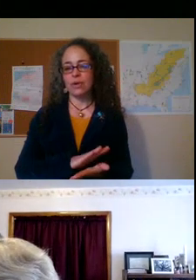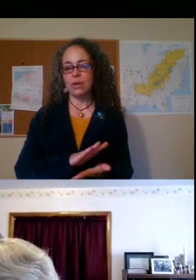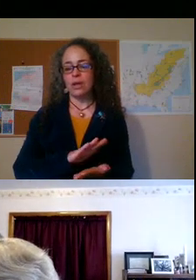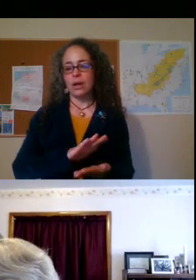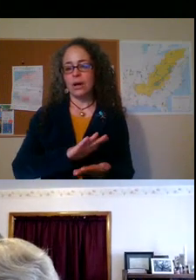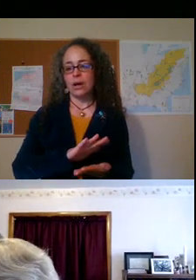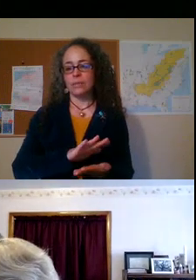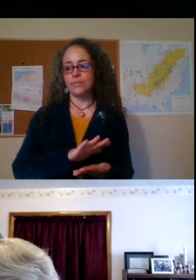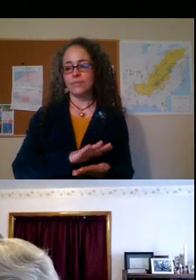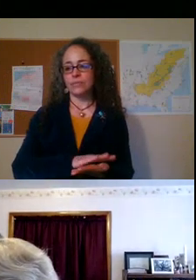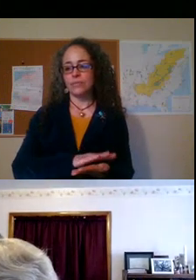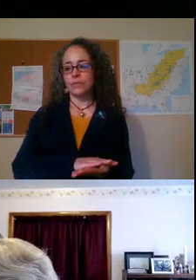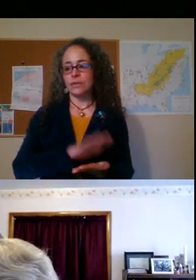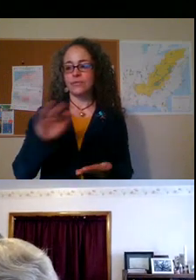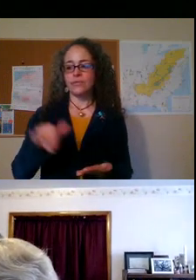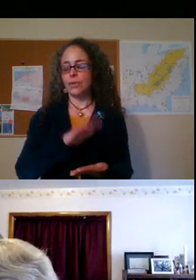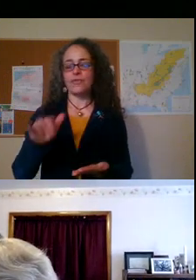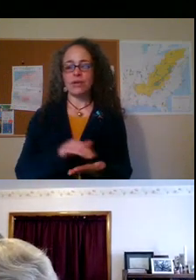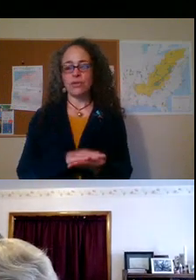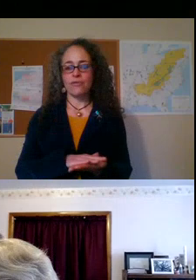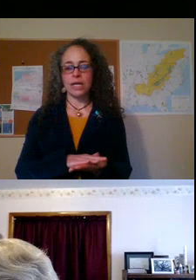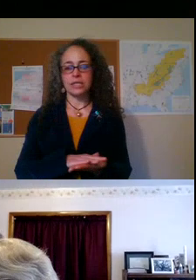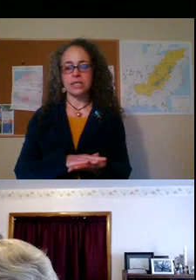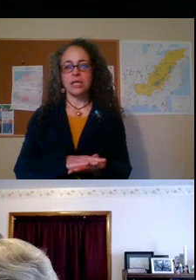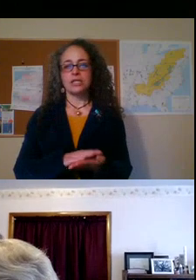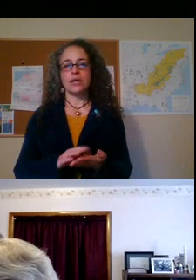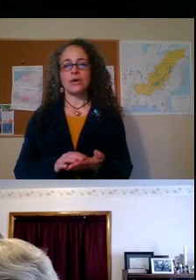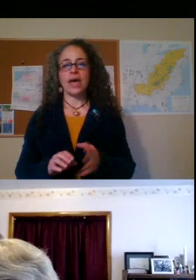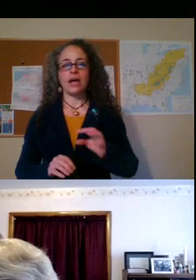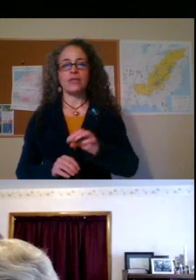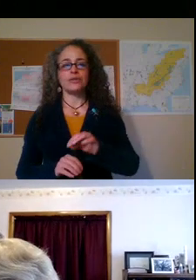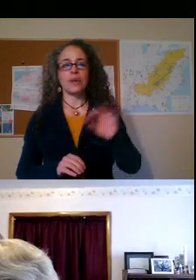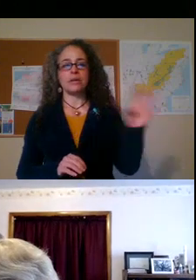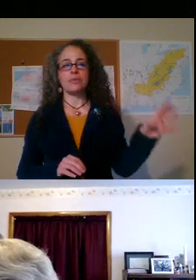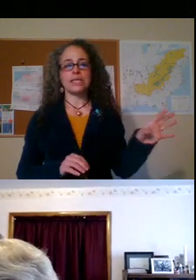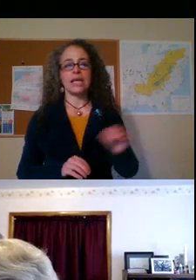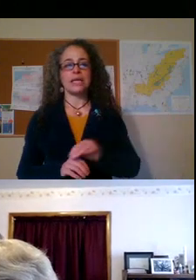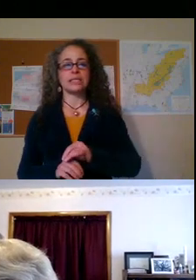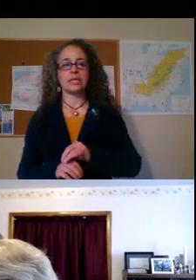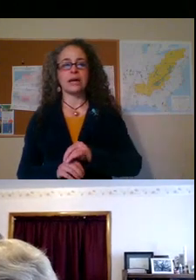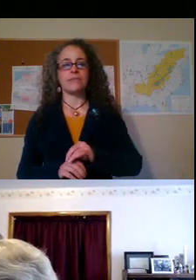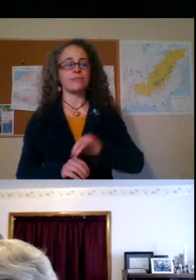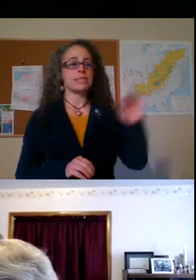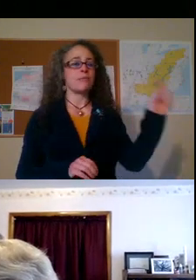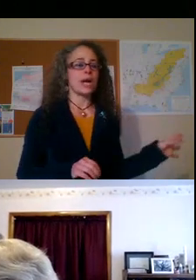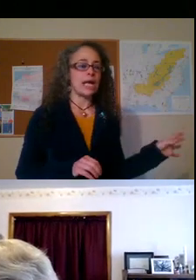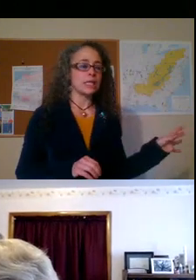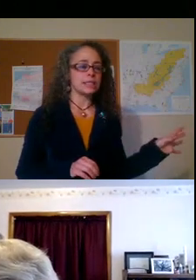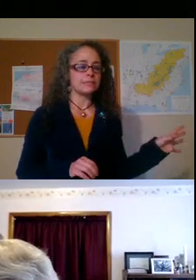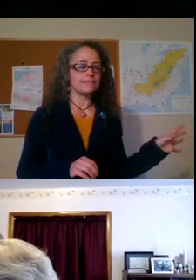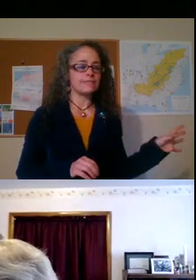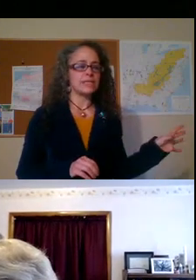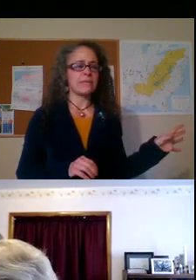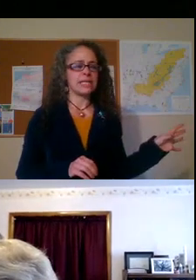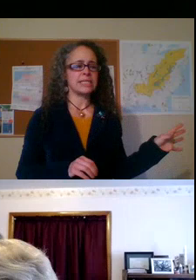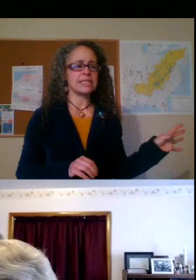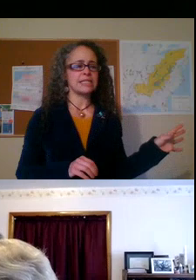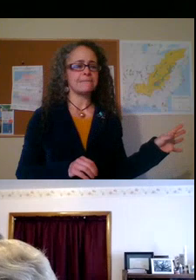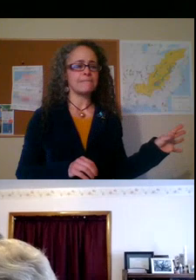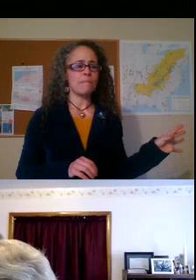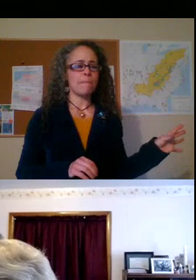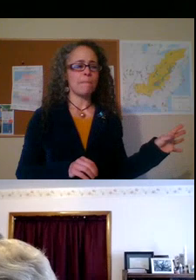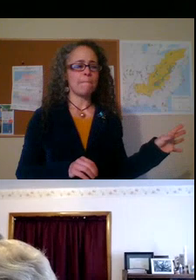from federal, with federal funds. So that other 20% needs to come from somewhere else. Does